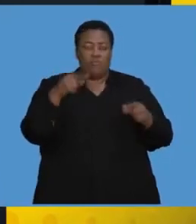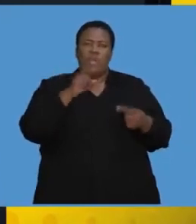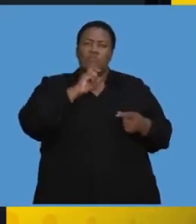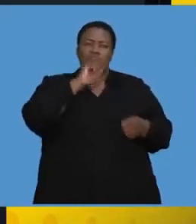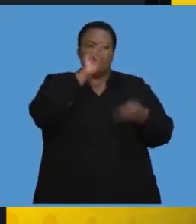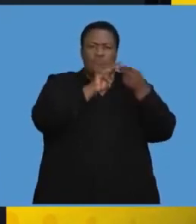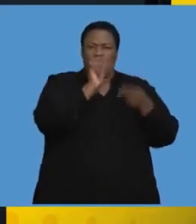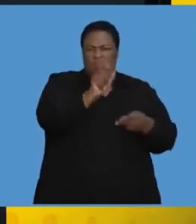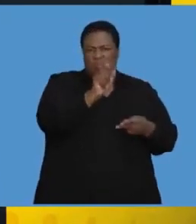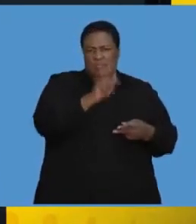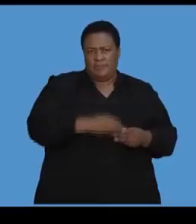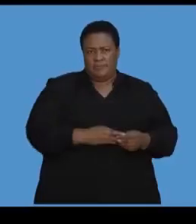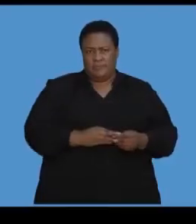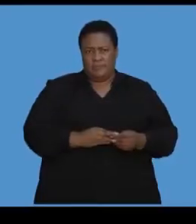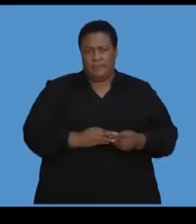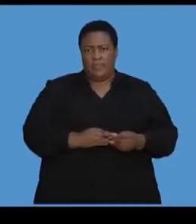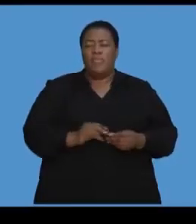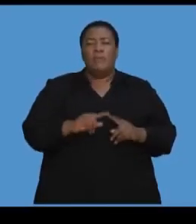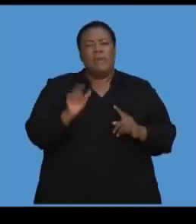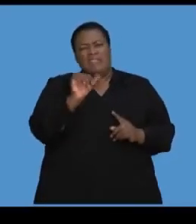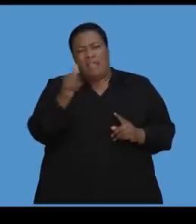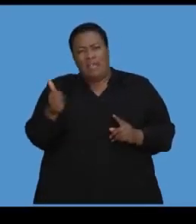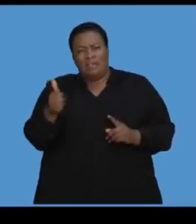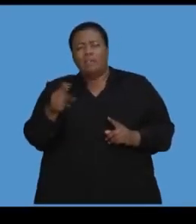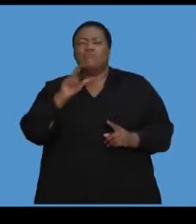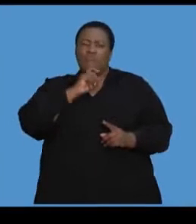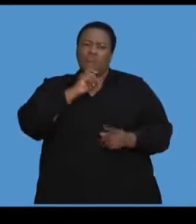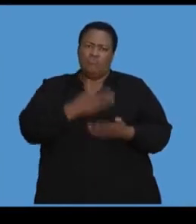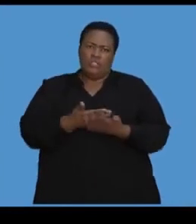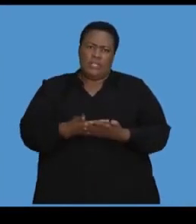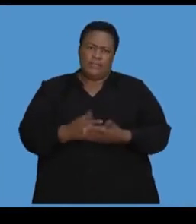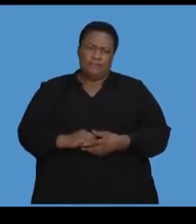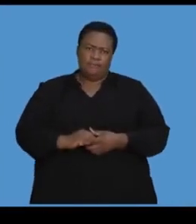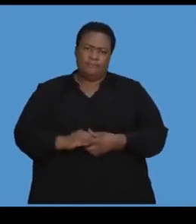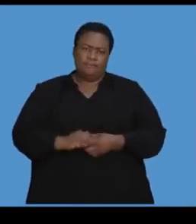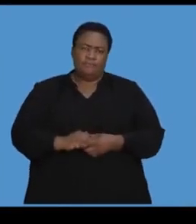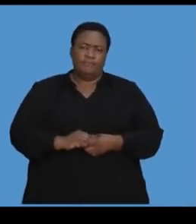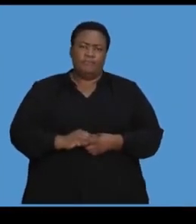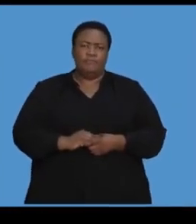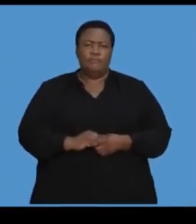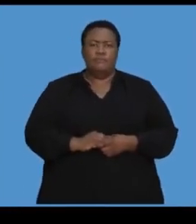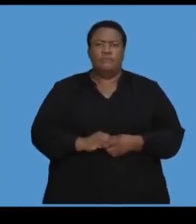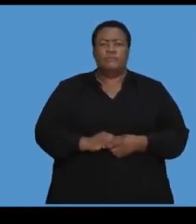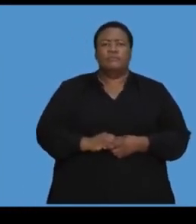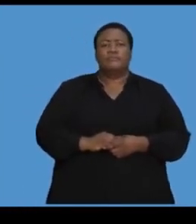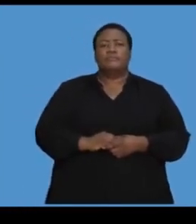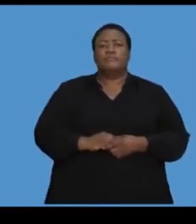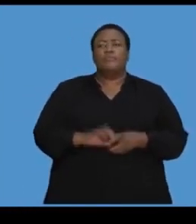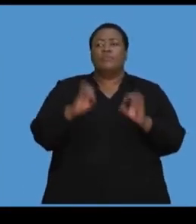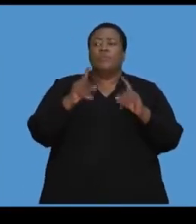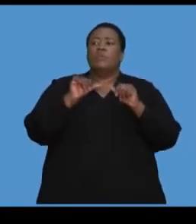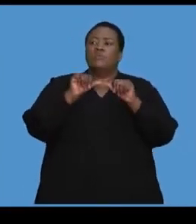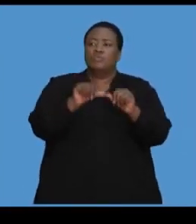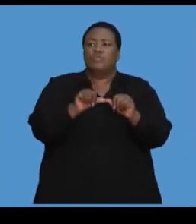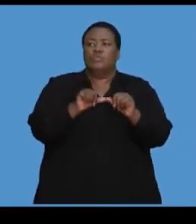1.1.3 there. So anyway in the paper, you are okay, you are allowed to use acronyms there, right? We are moving right